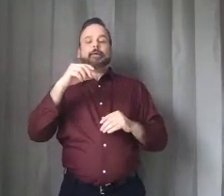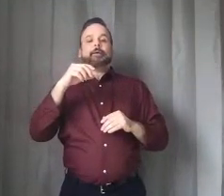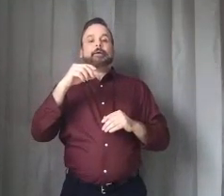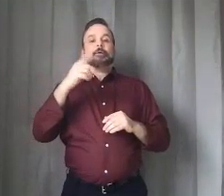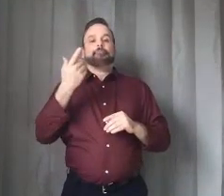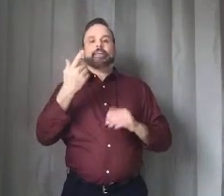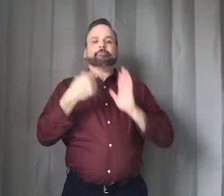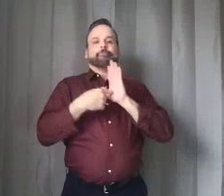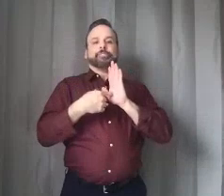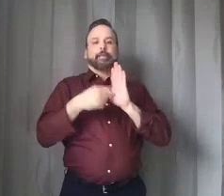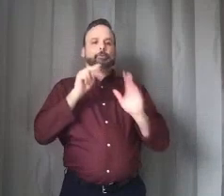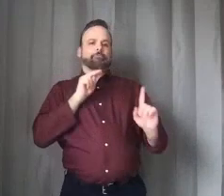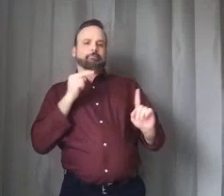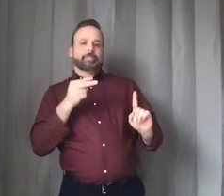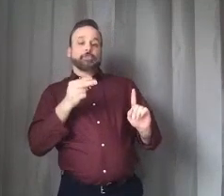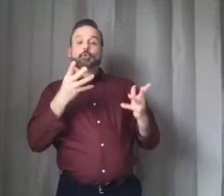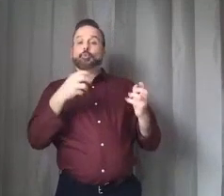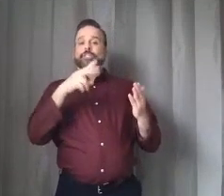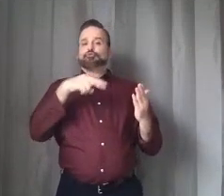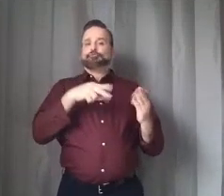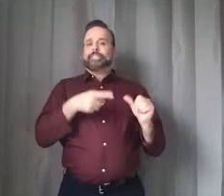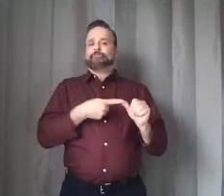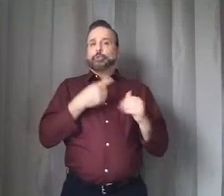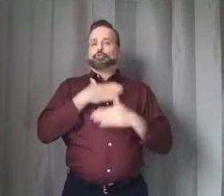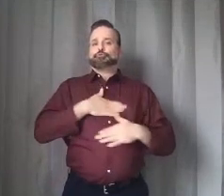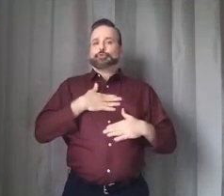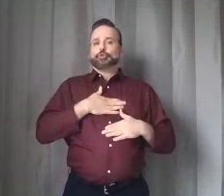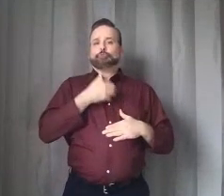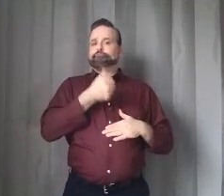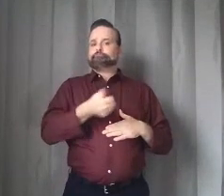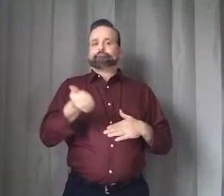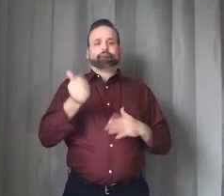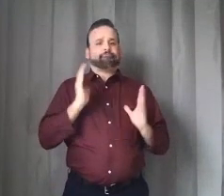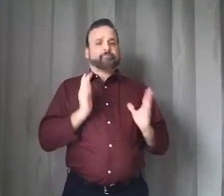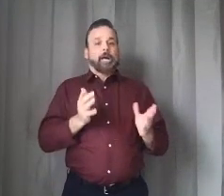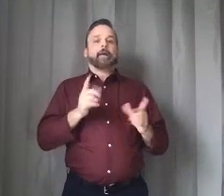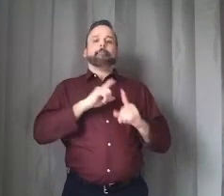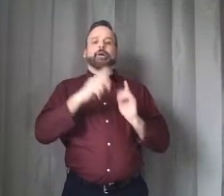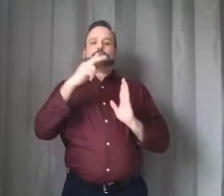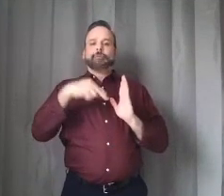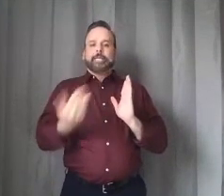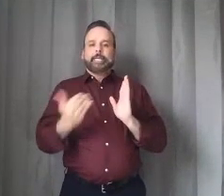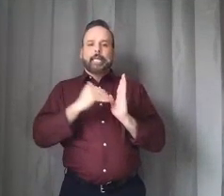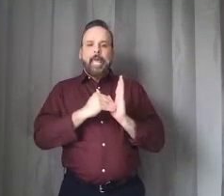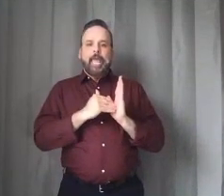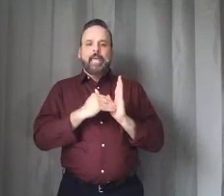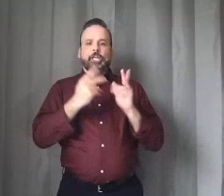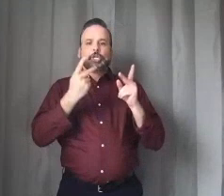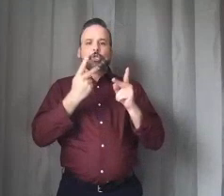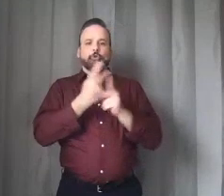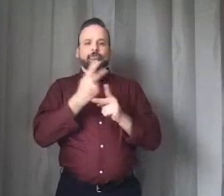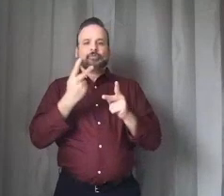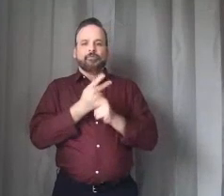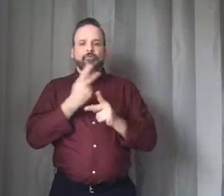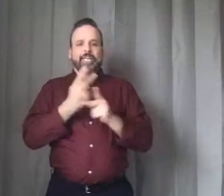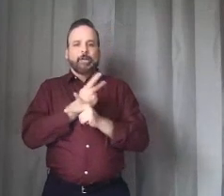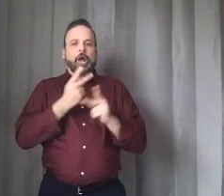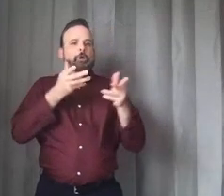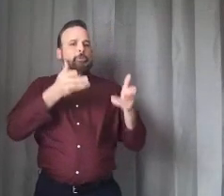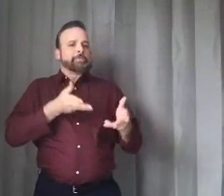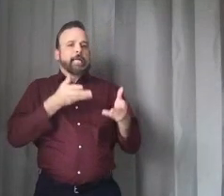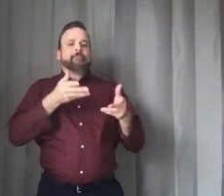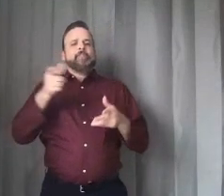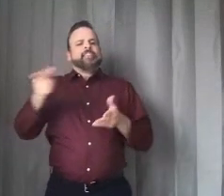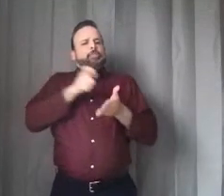if you want to just read first to enjoy it, but just definitely come back around to figure out what the writer was doing, what